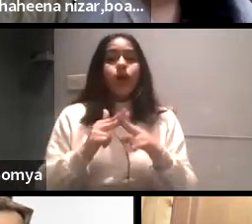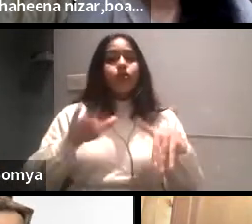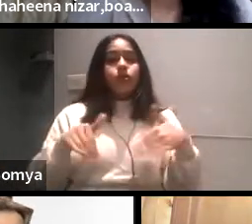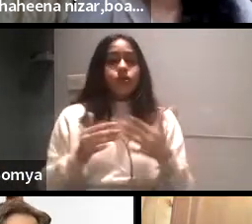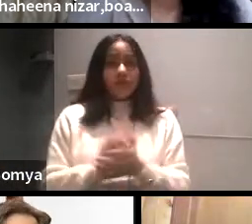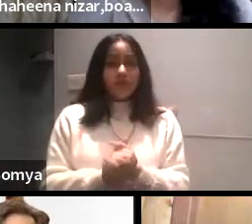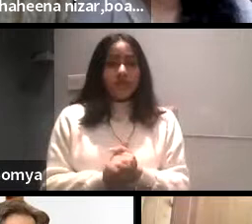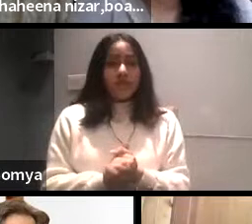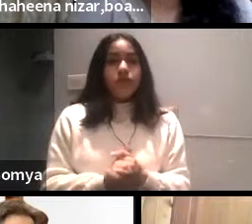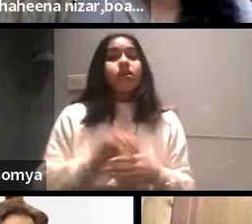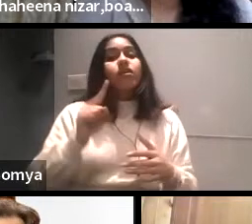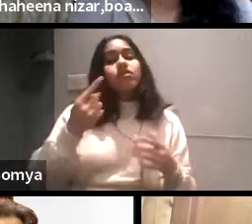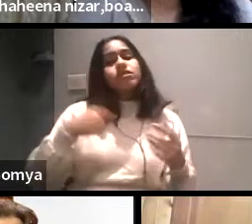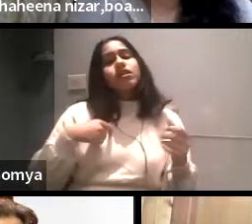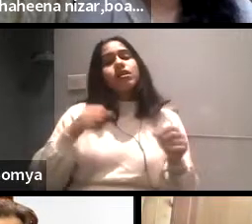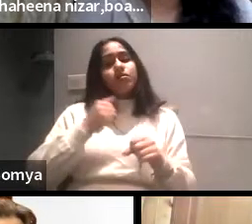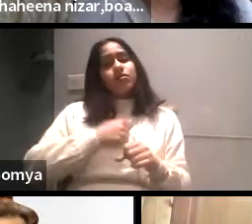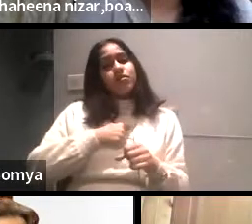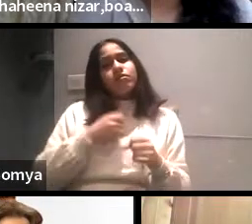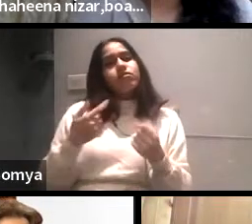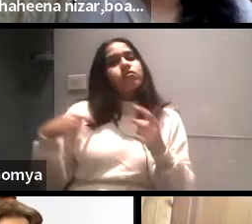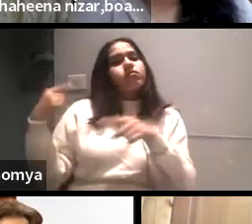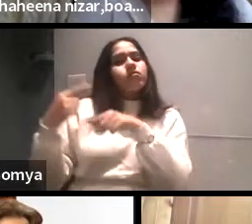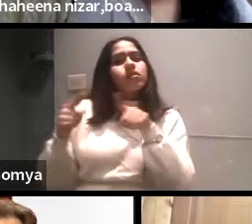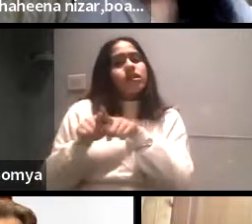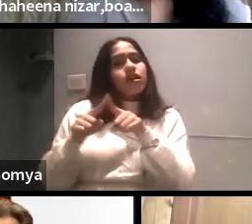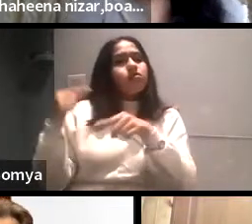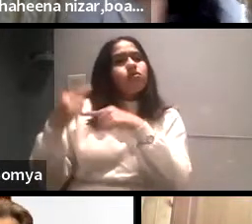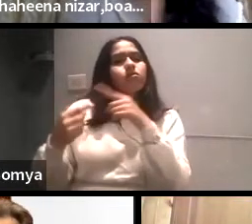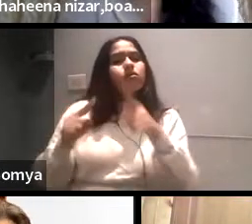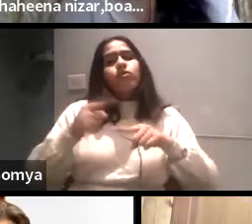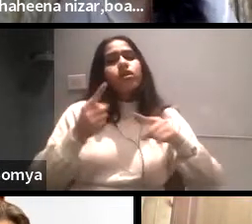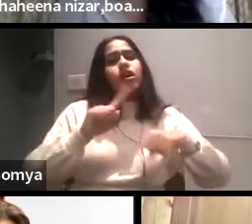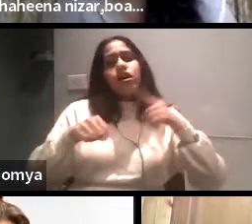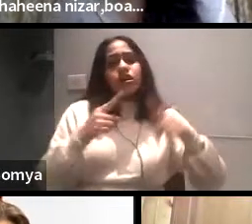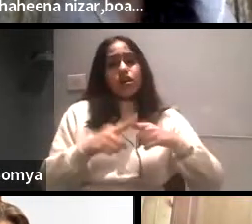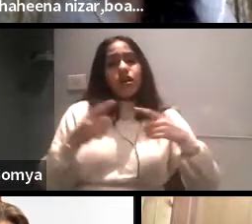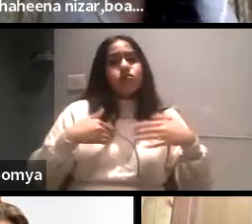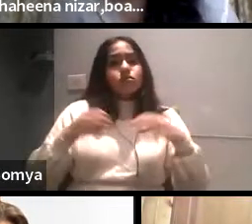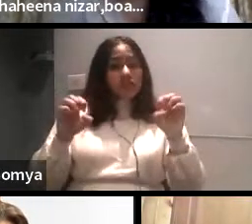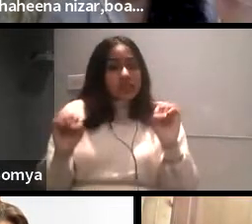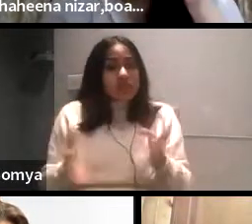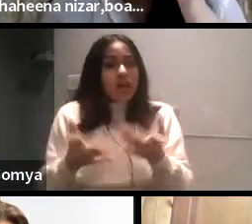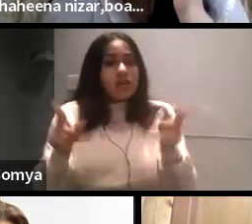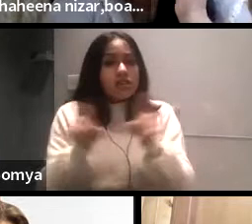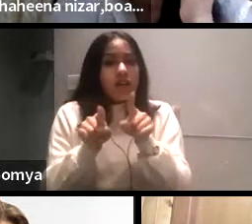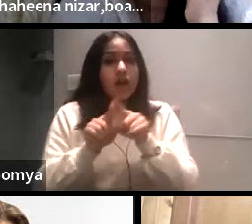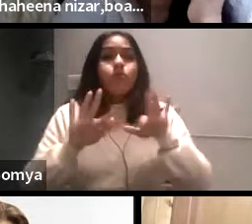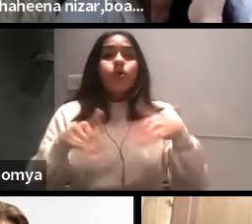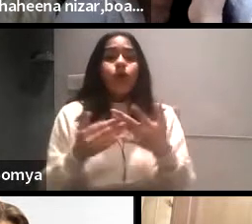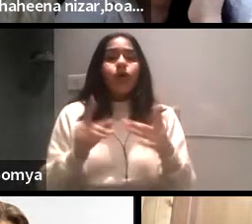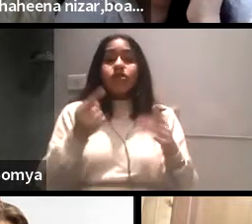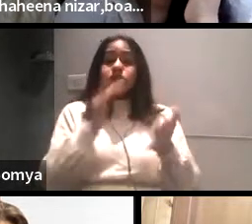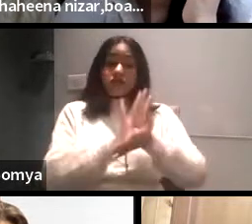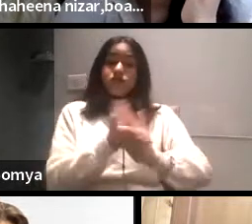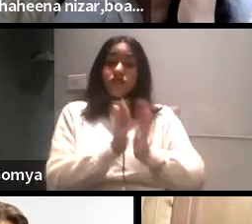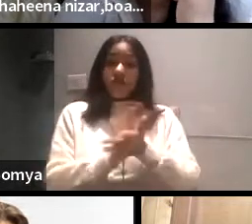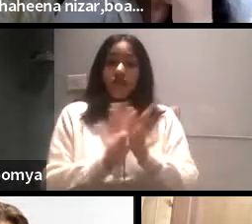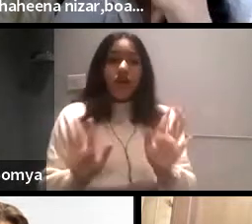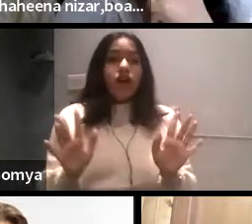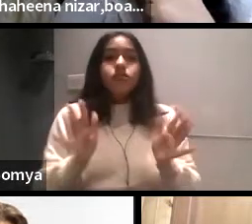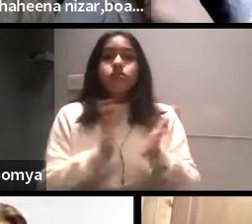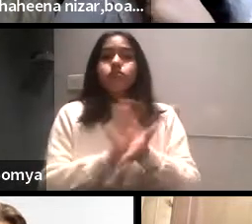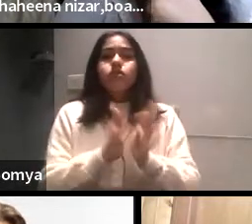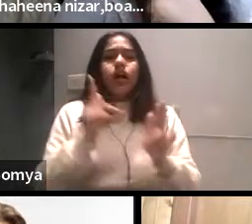our philosophy is that this is about, firstly, it's a whole organization approach, but it's about talent.